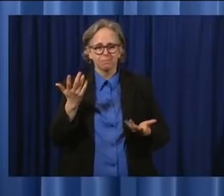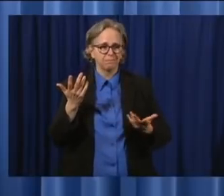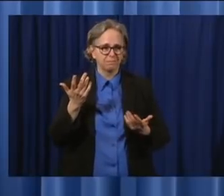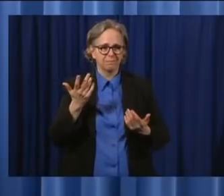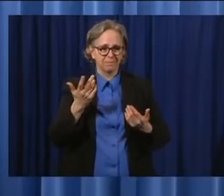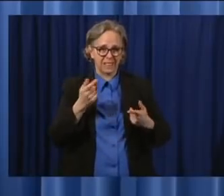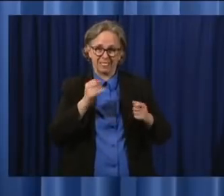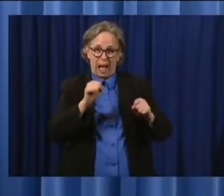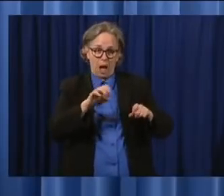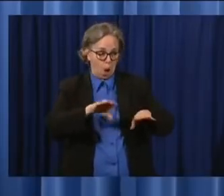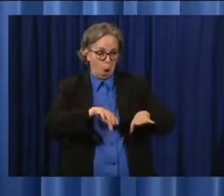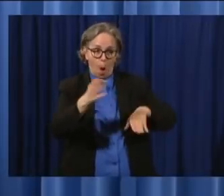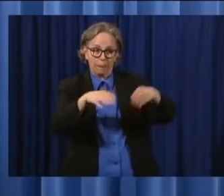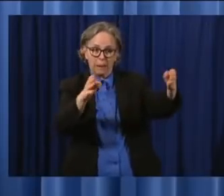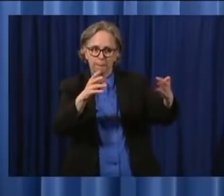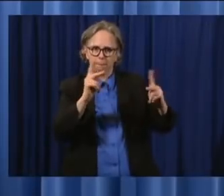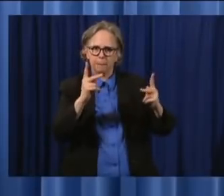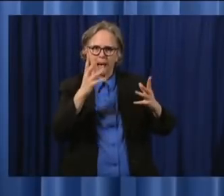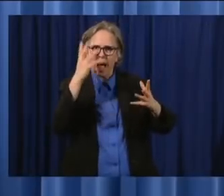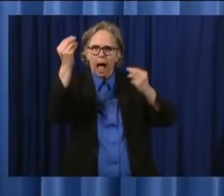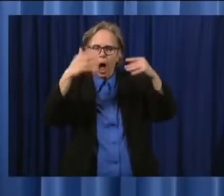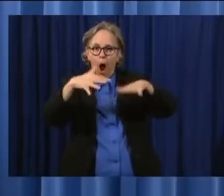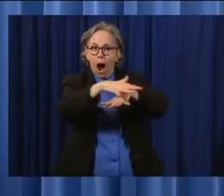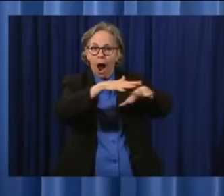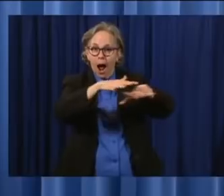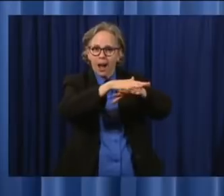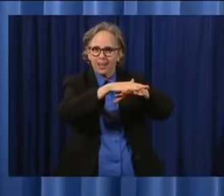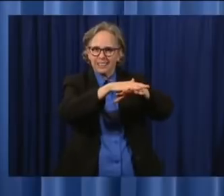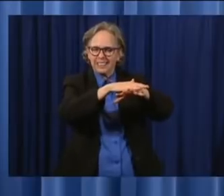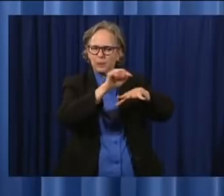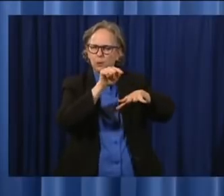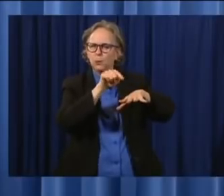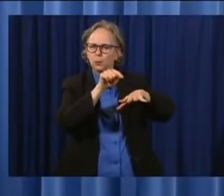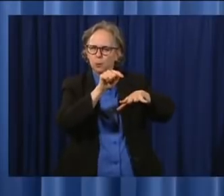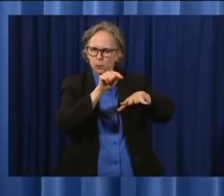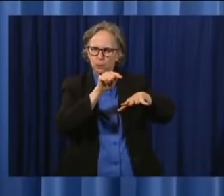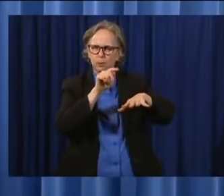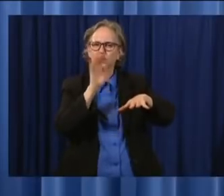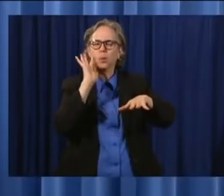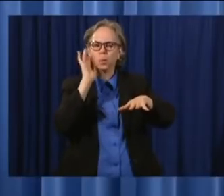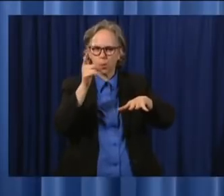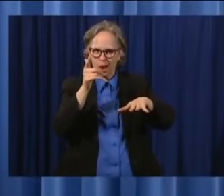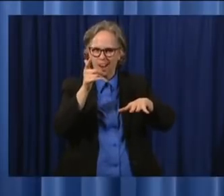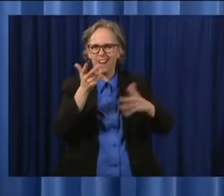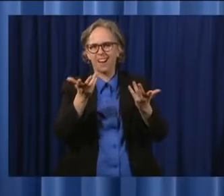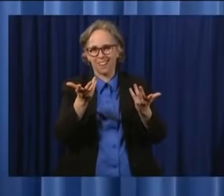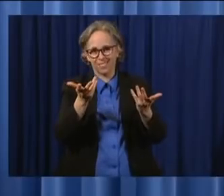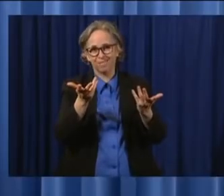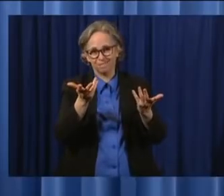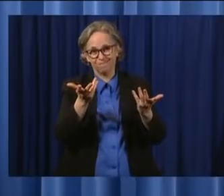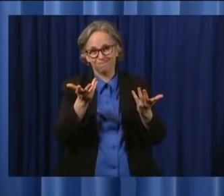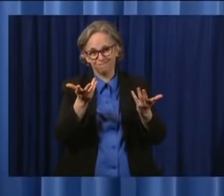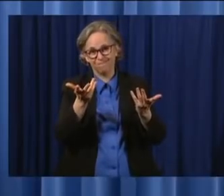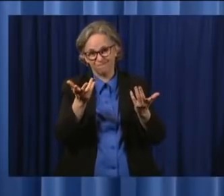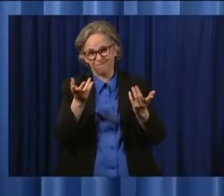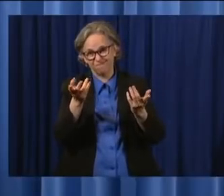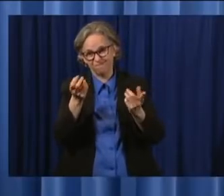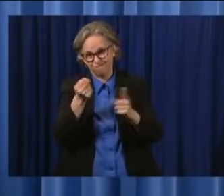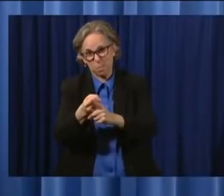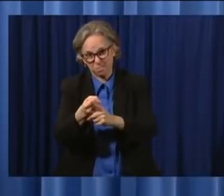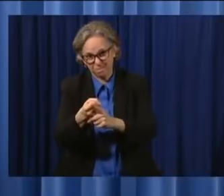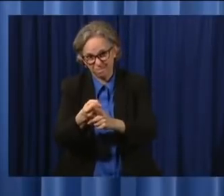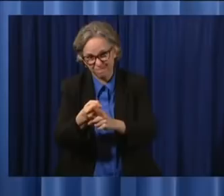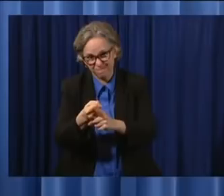we open up this economy. People are out more. I think you're going to see more people test positive. So comfort is